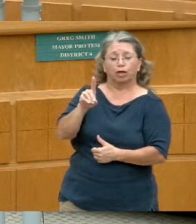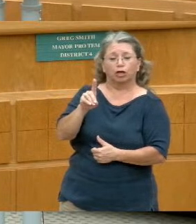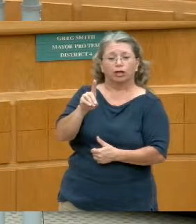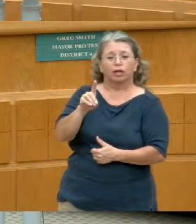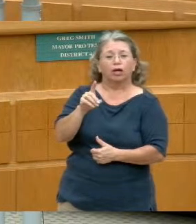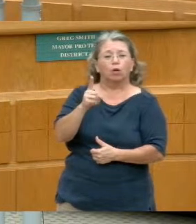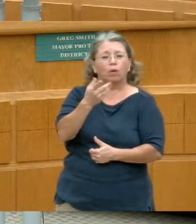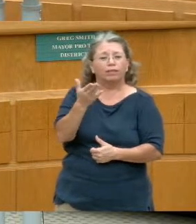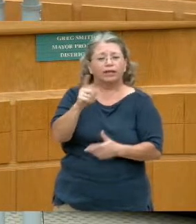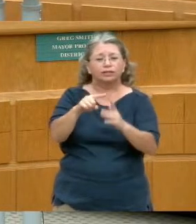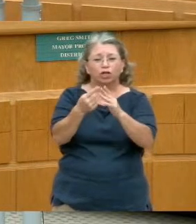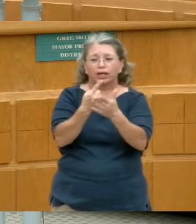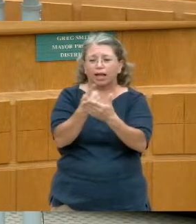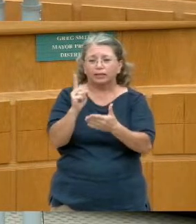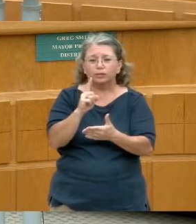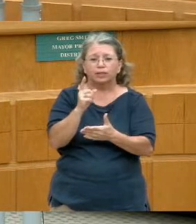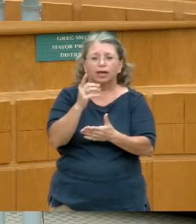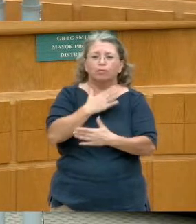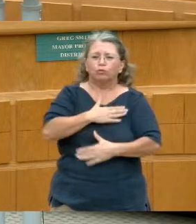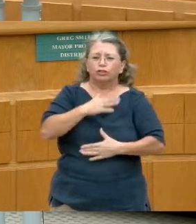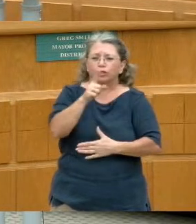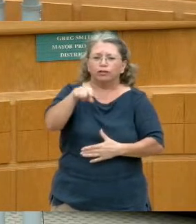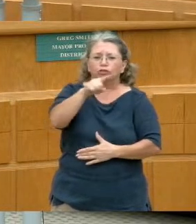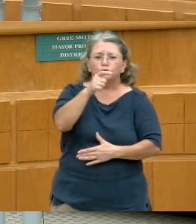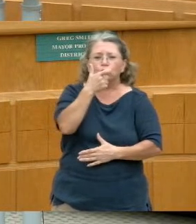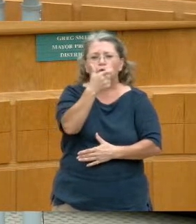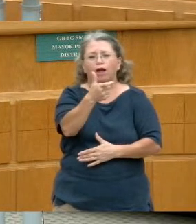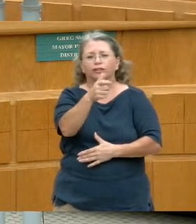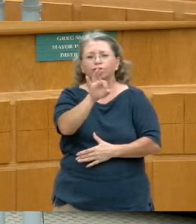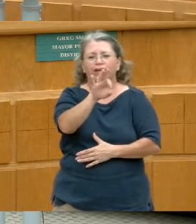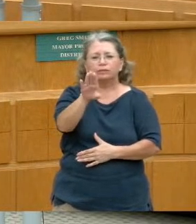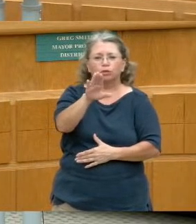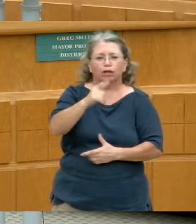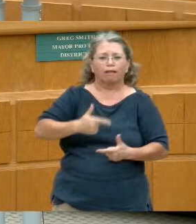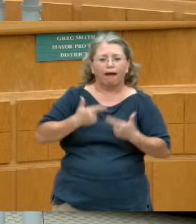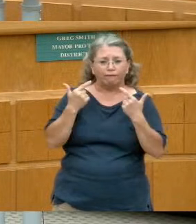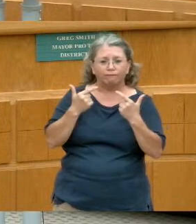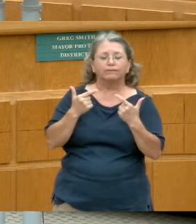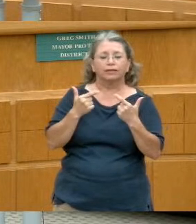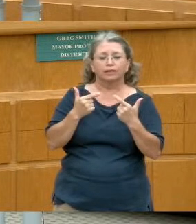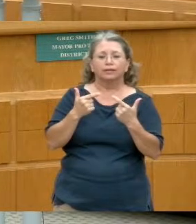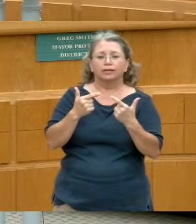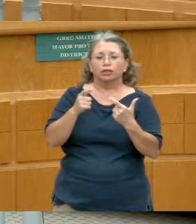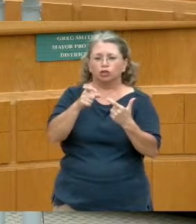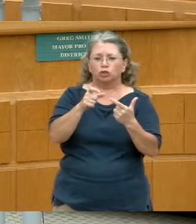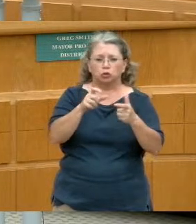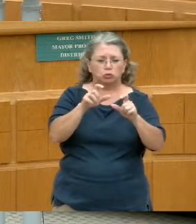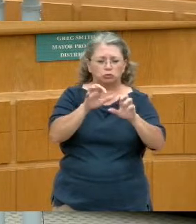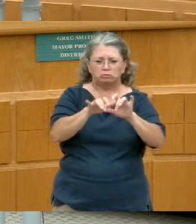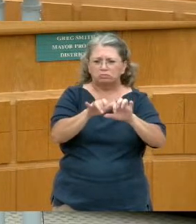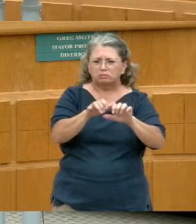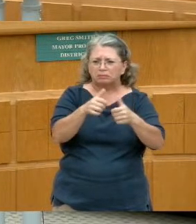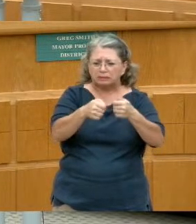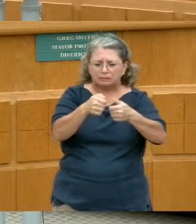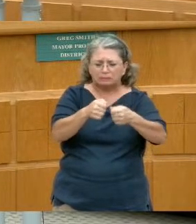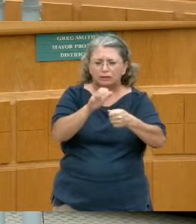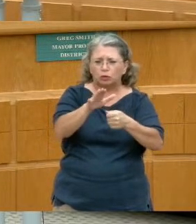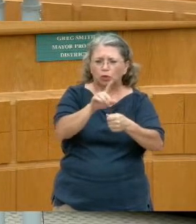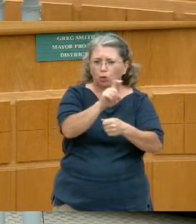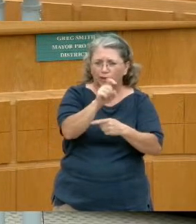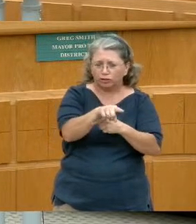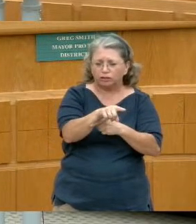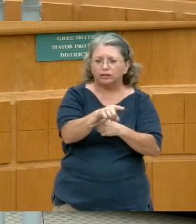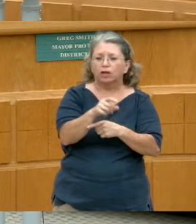you, that are watching this on Facebook Live. As you type in your questions, we have staff from the university that's